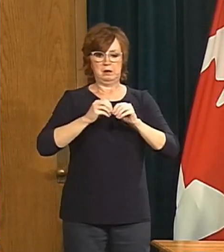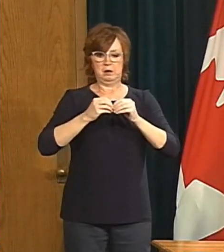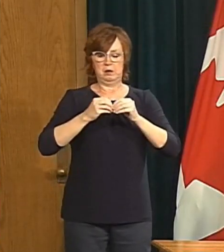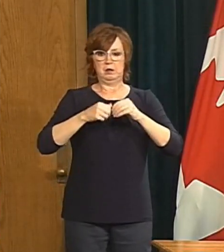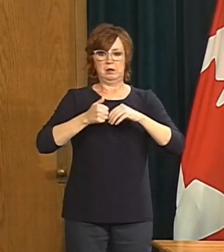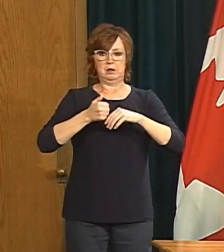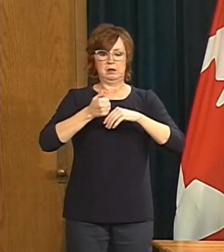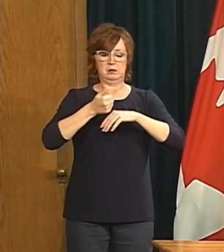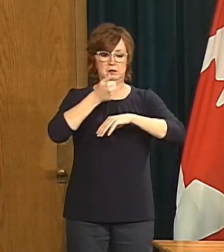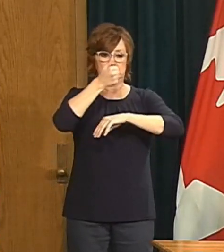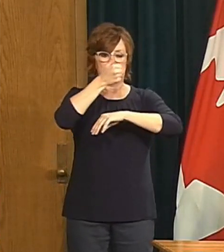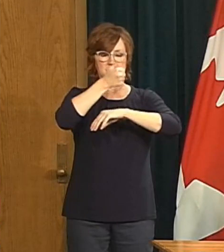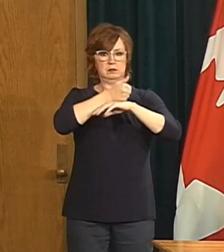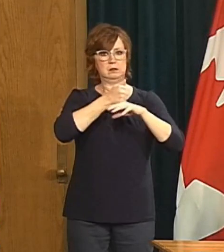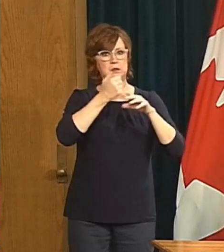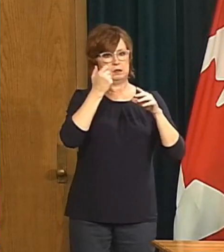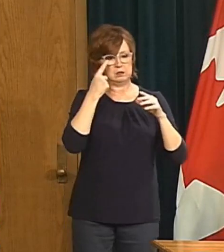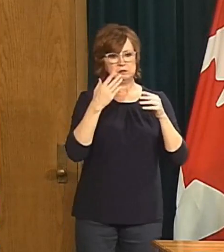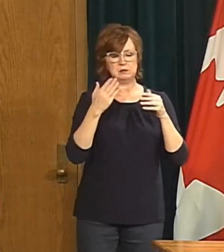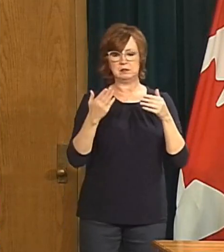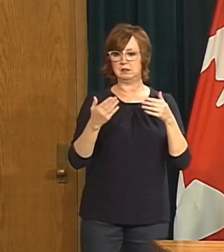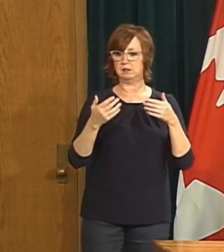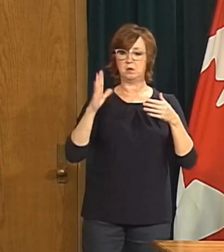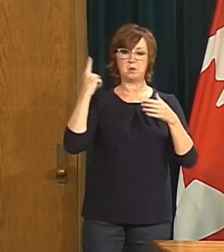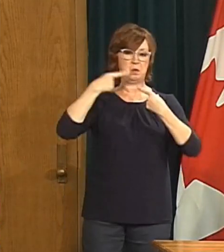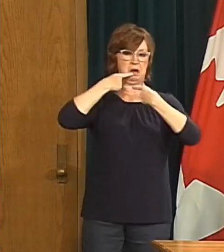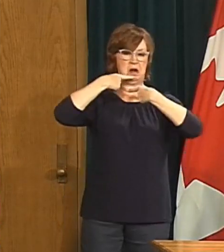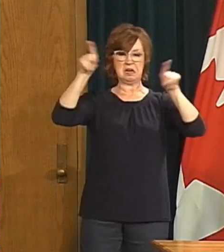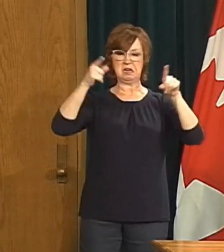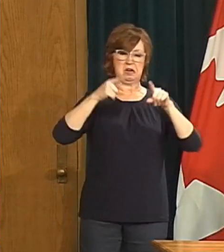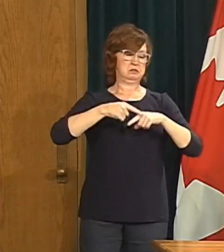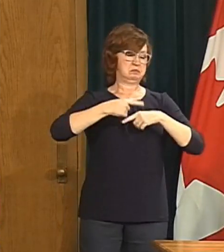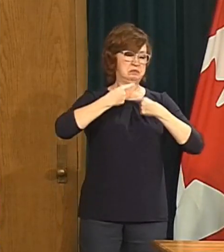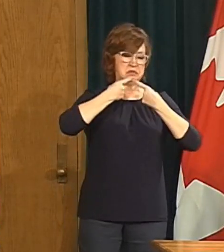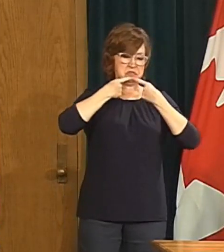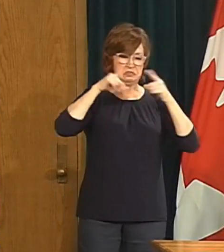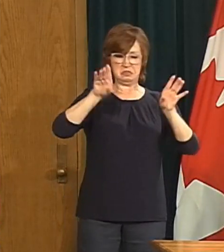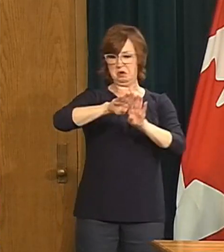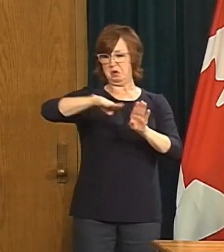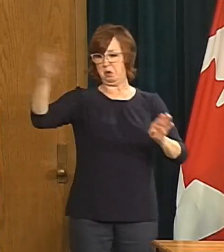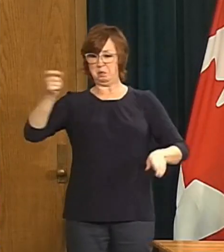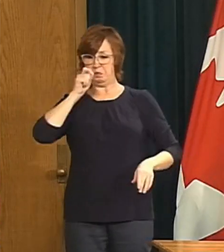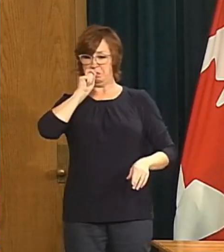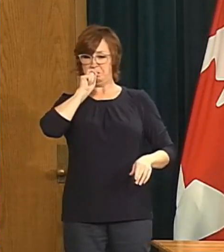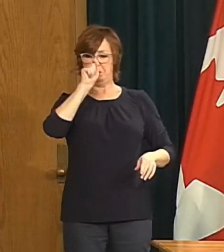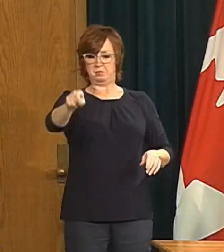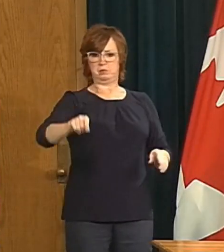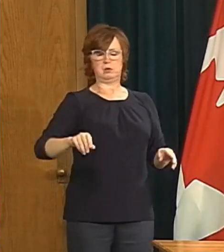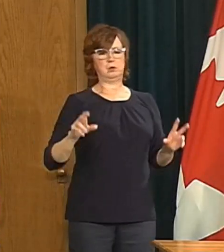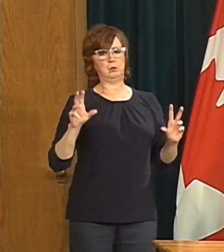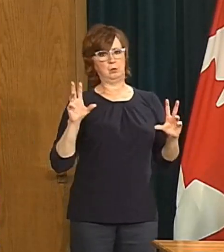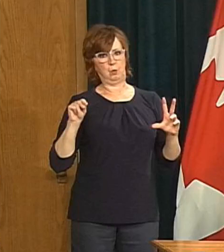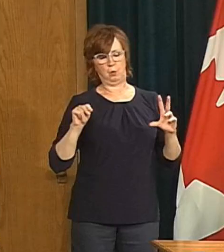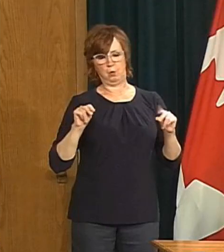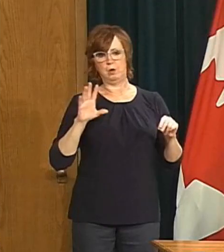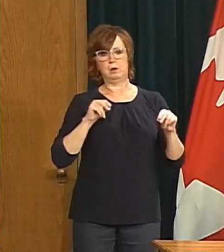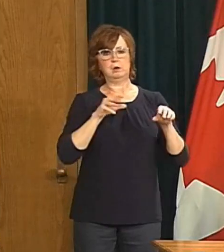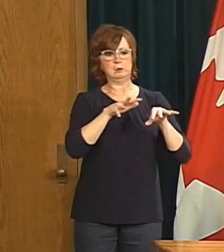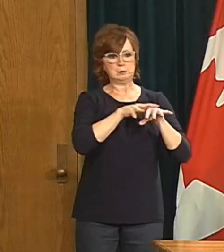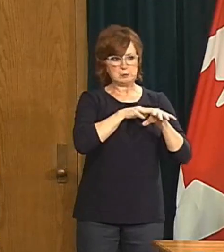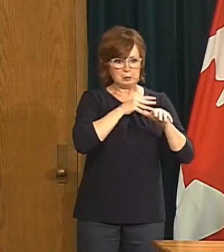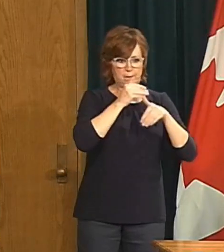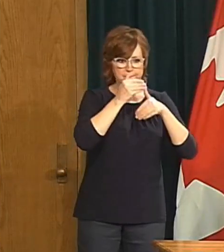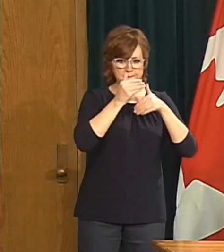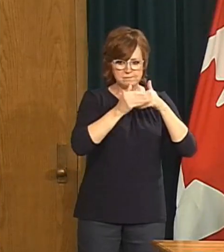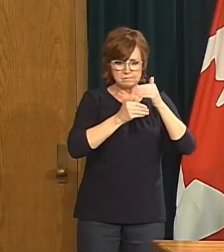phased approach, a methodical approach when we get to this point in time where we will open up a portion of the economy and then test